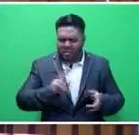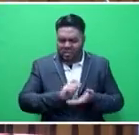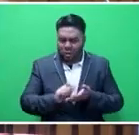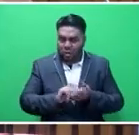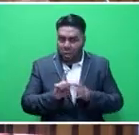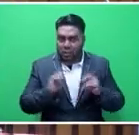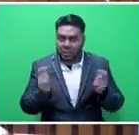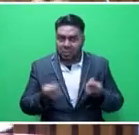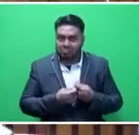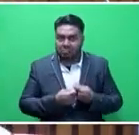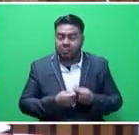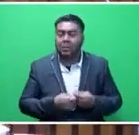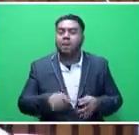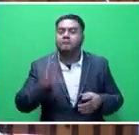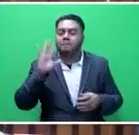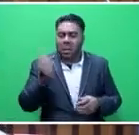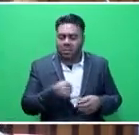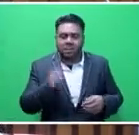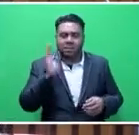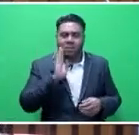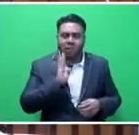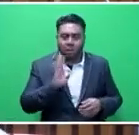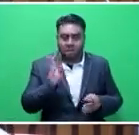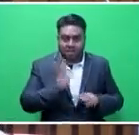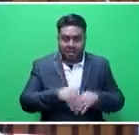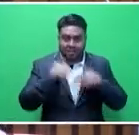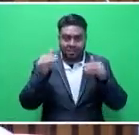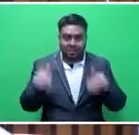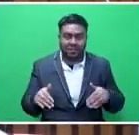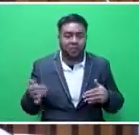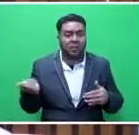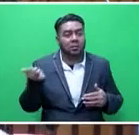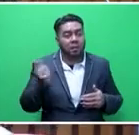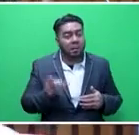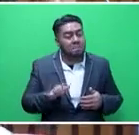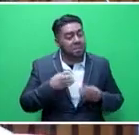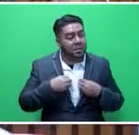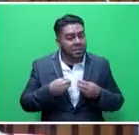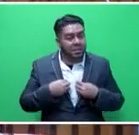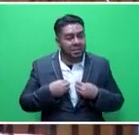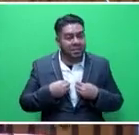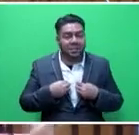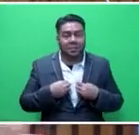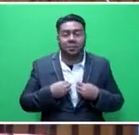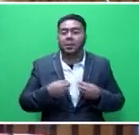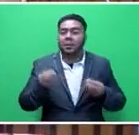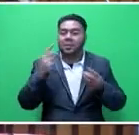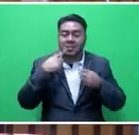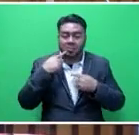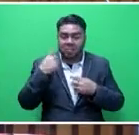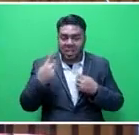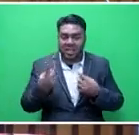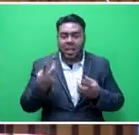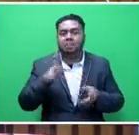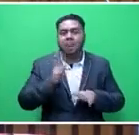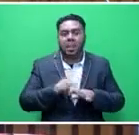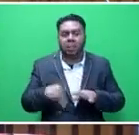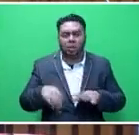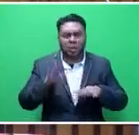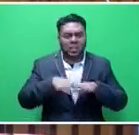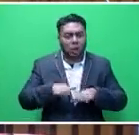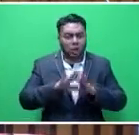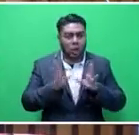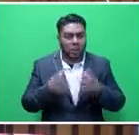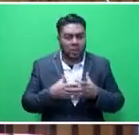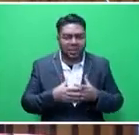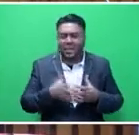member must, before participating in the consideration of any item of business, such as speaking in Parliament or sitting on a committee, declare